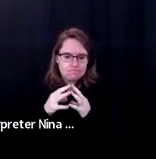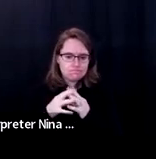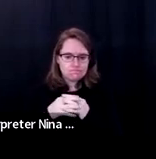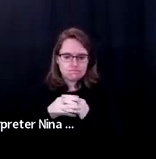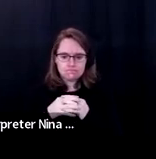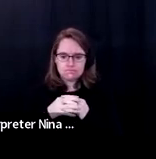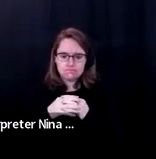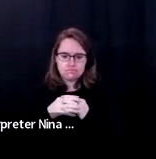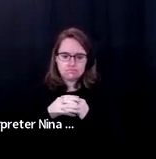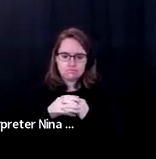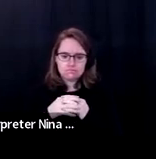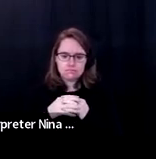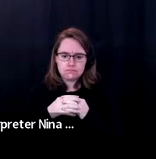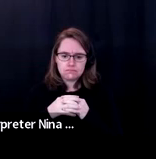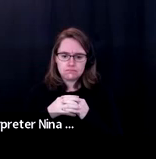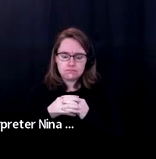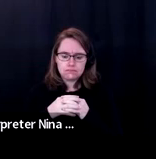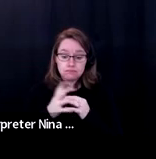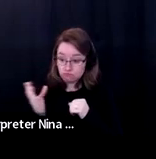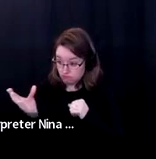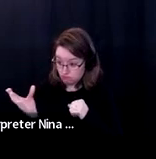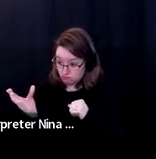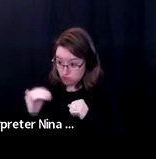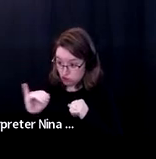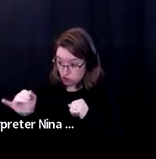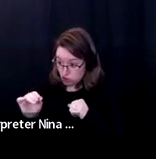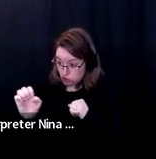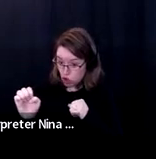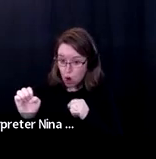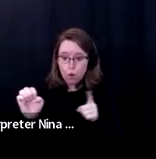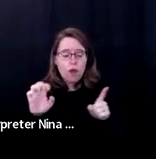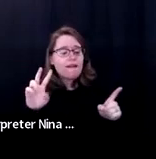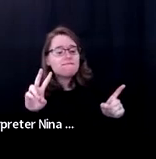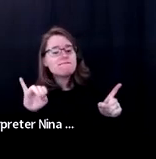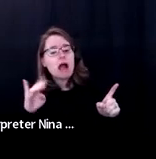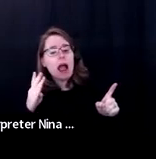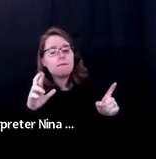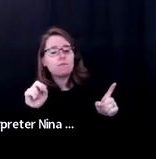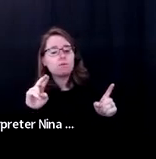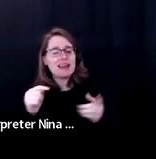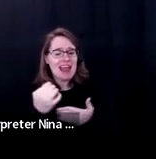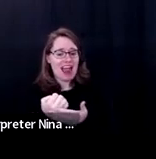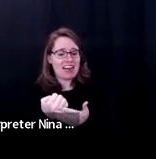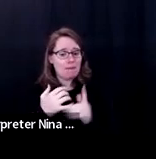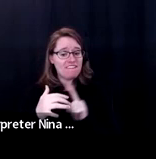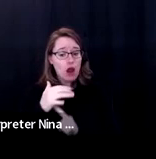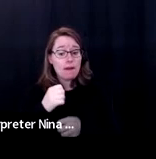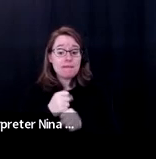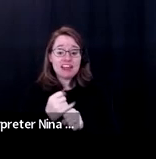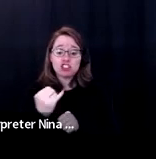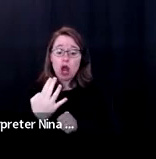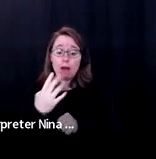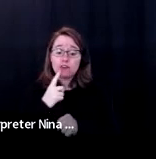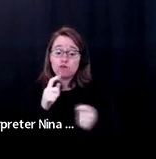I think I feel like those. Go ahead, Joe. I was just going to say, vibrant economic environment that creates jobs for all and evolution of